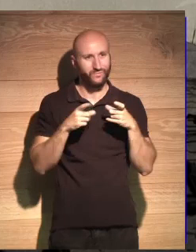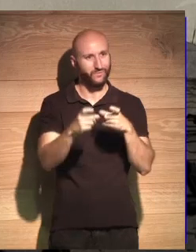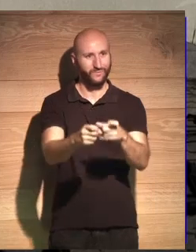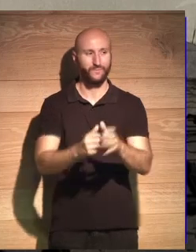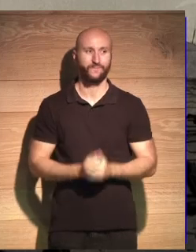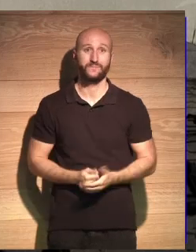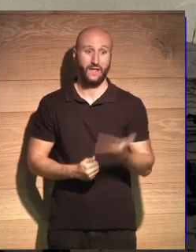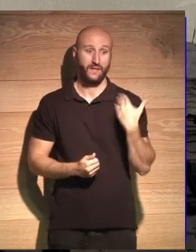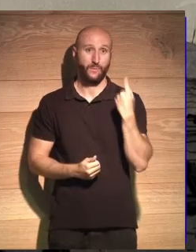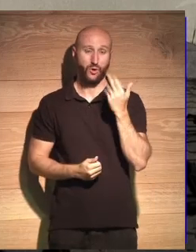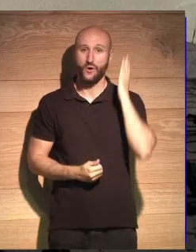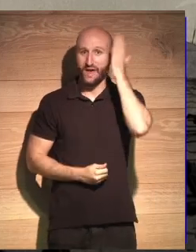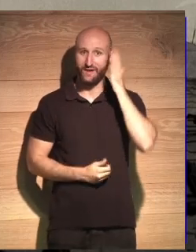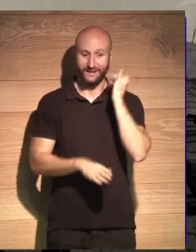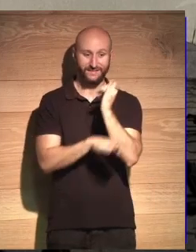learn anything.